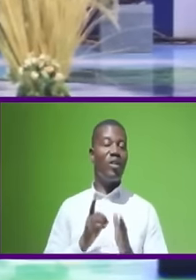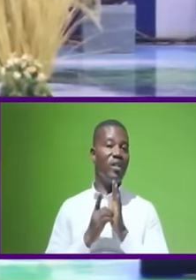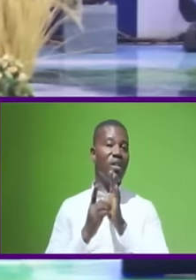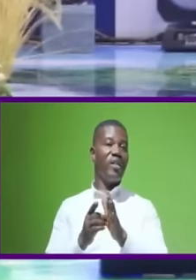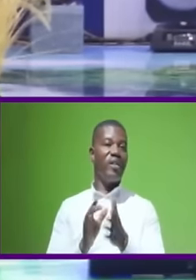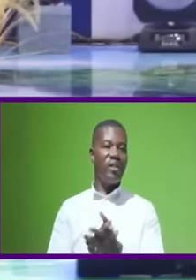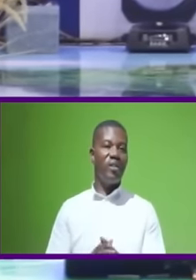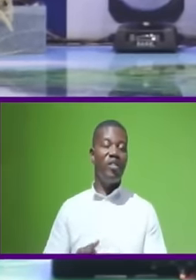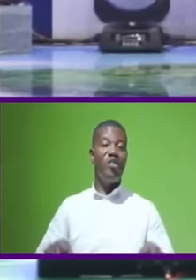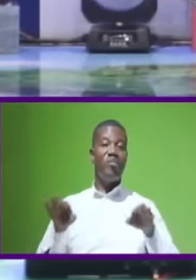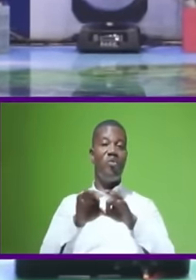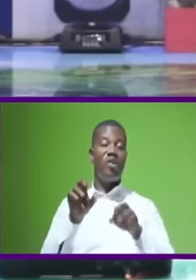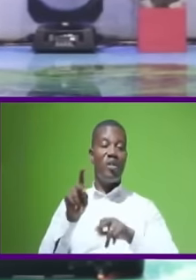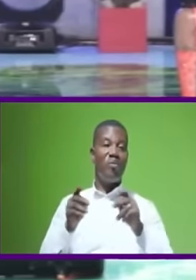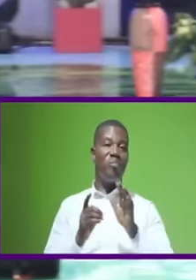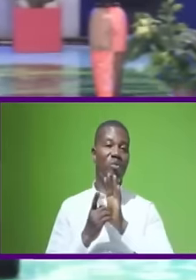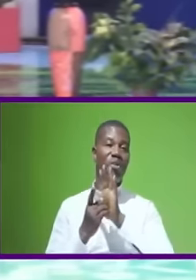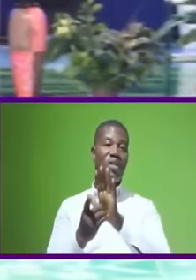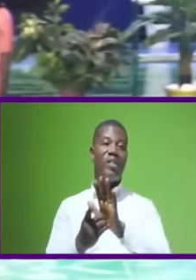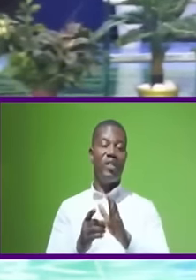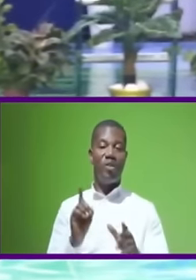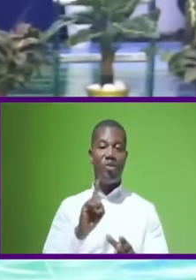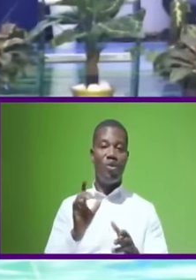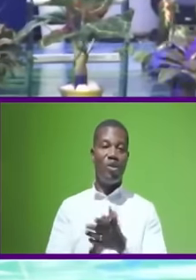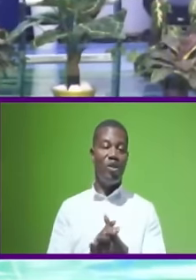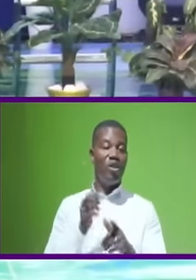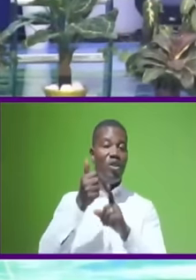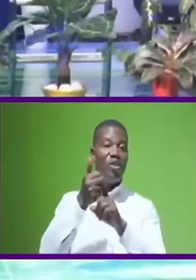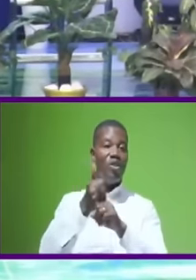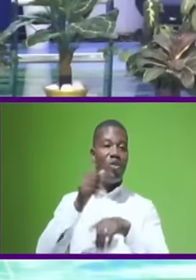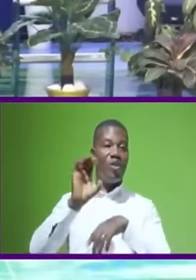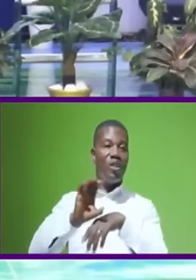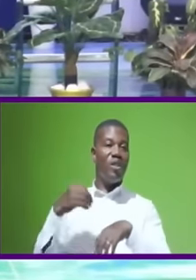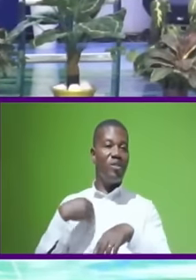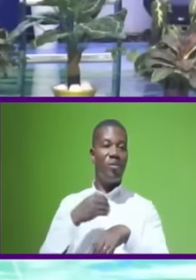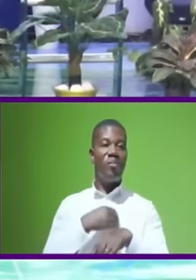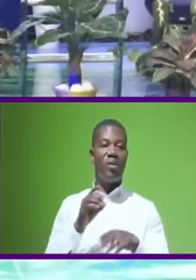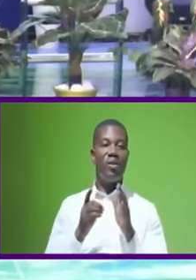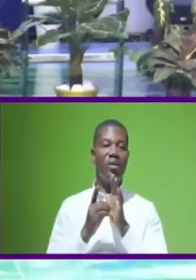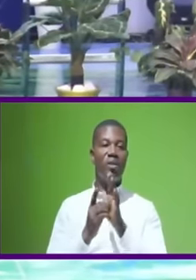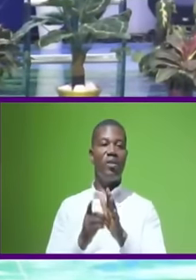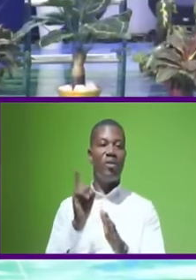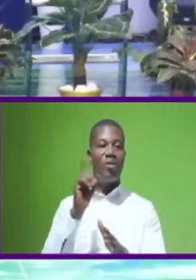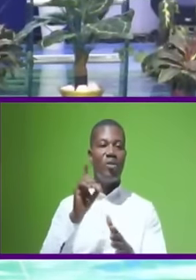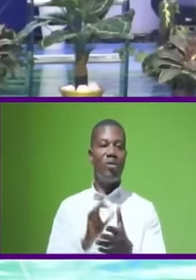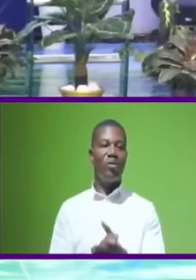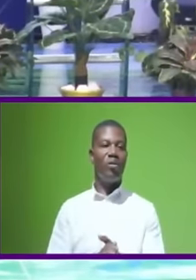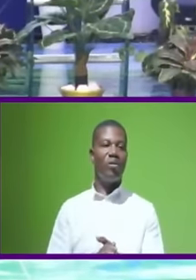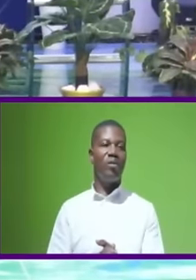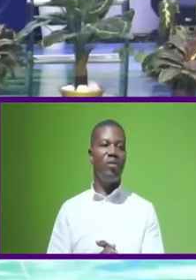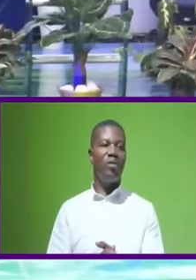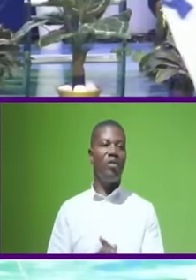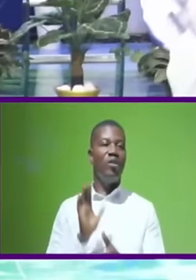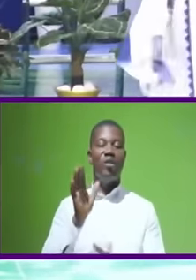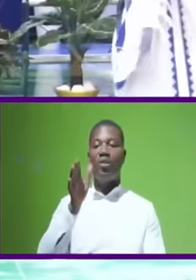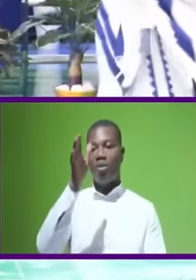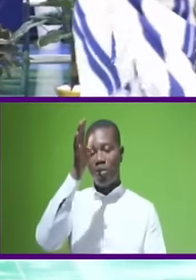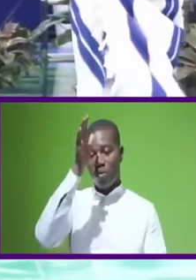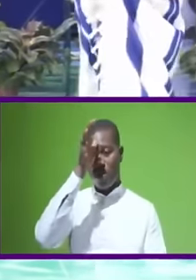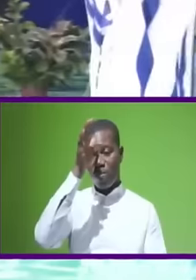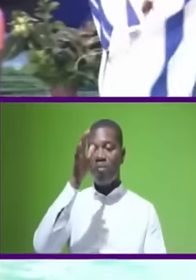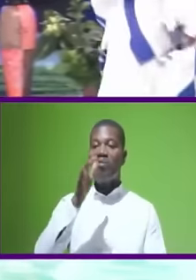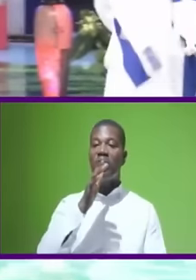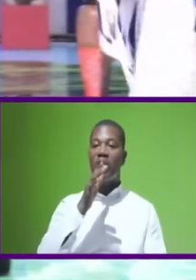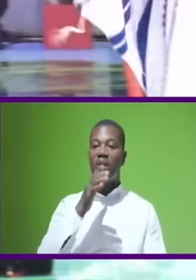today. A titty for the one when you are today. One Casawas or the Maddie one when you are today. Ahaya. Oh, mammy, I would in a natural.